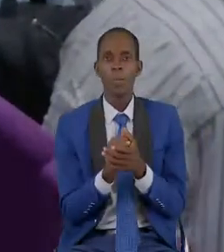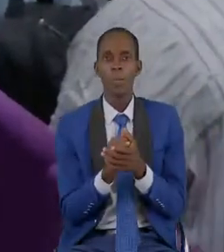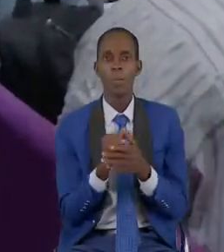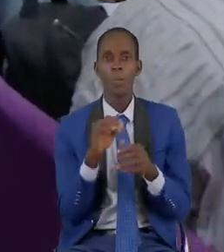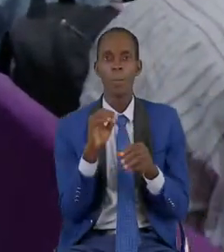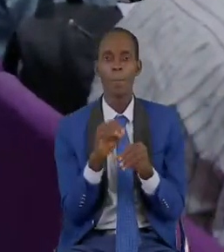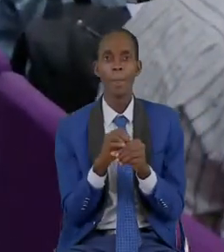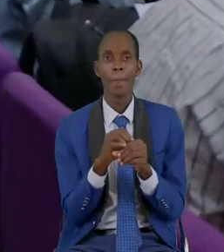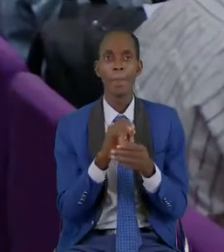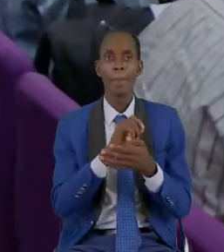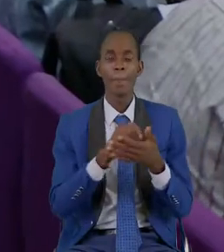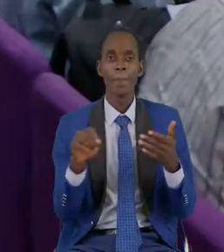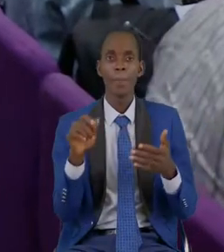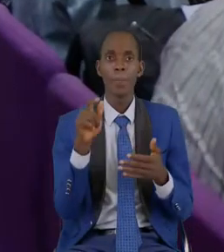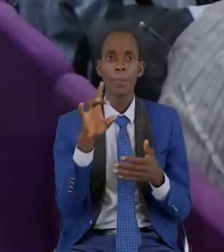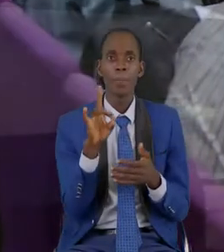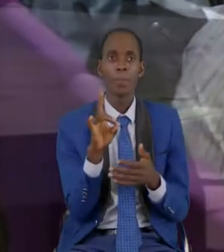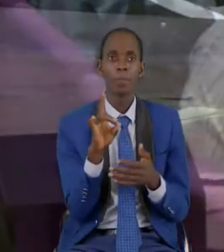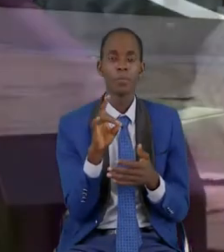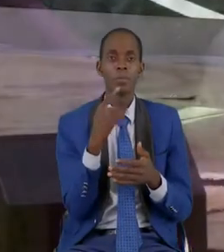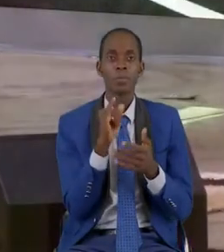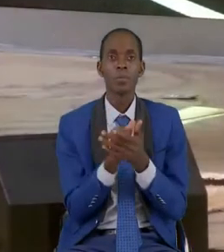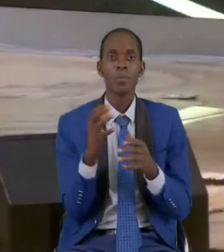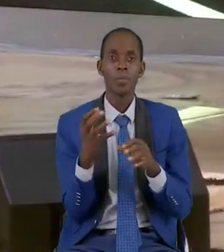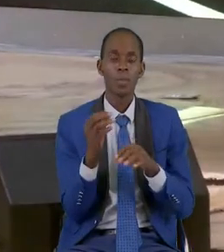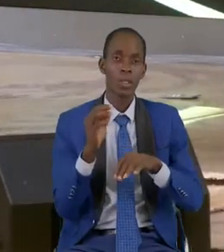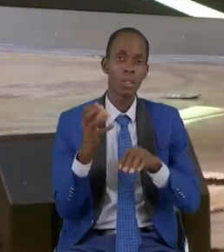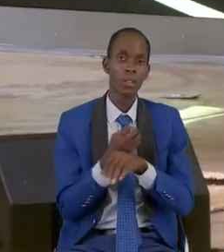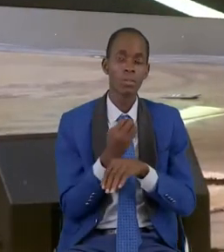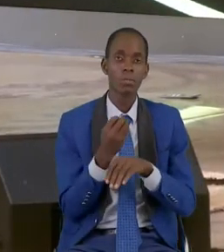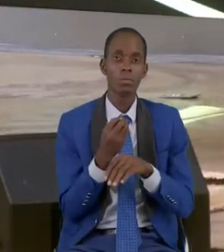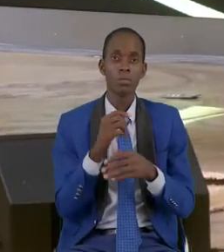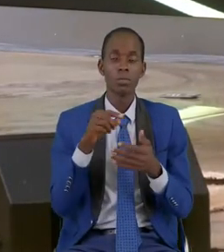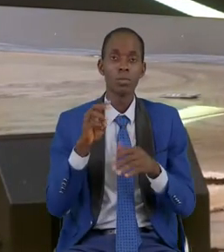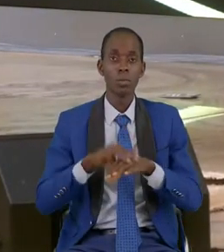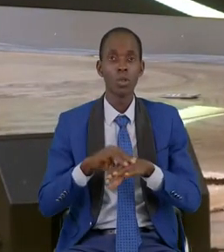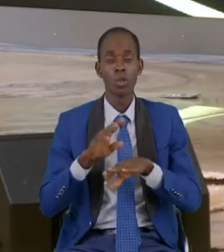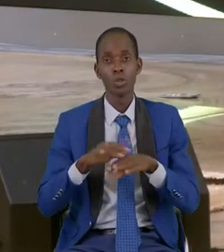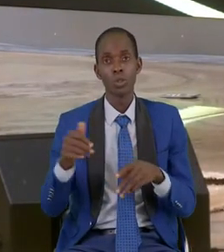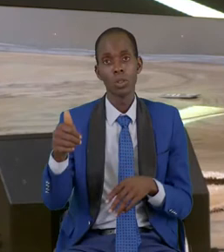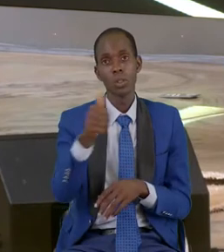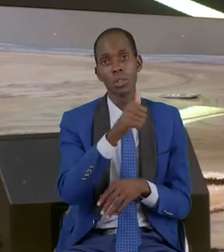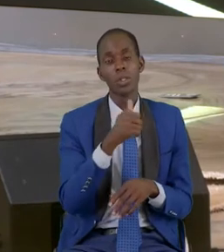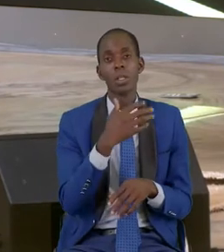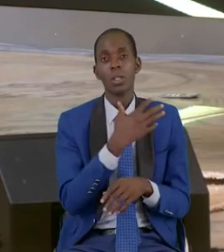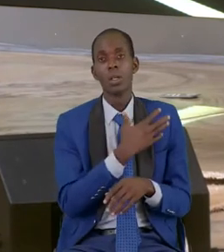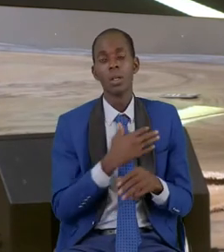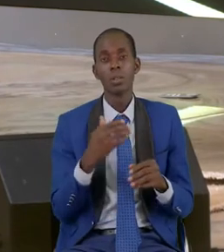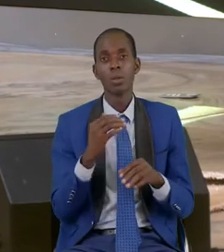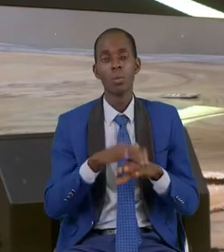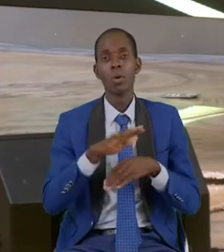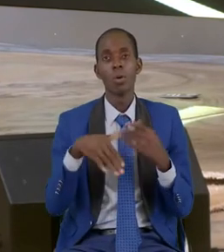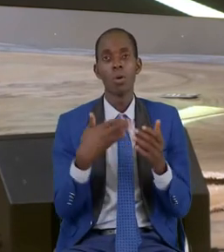heed therefore unto yourselves and to all the flock over the which the Holy Ghost has made